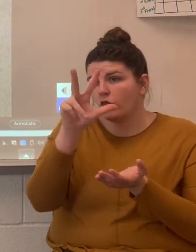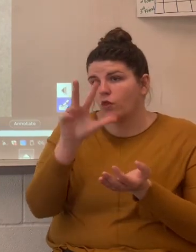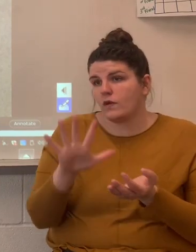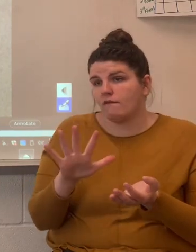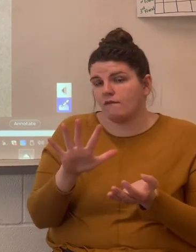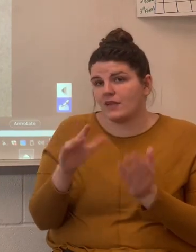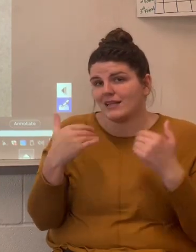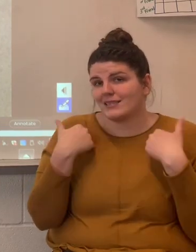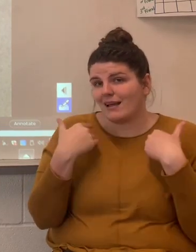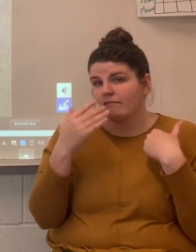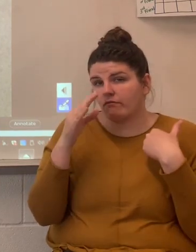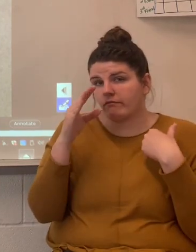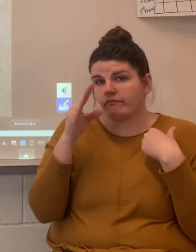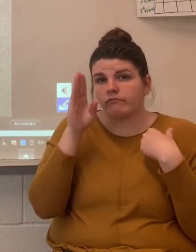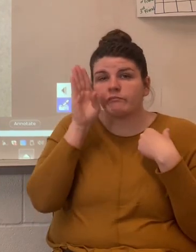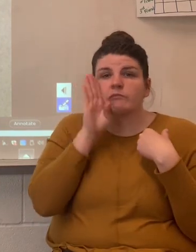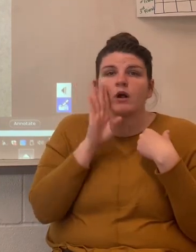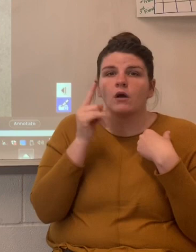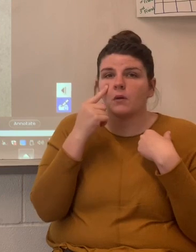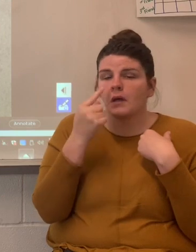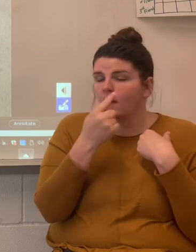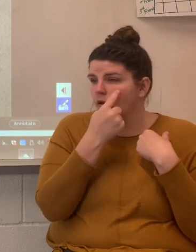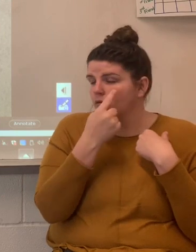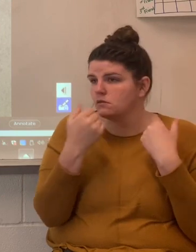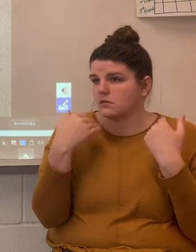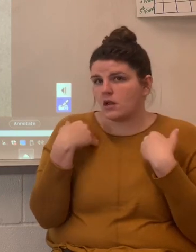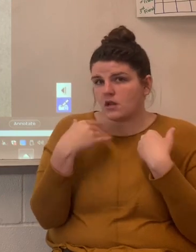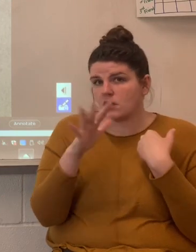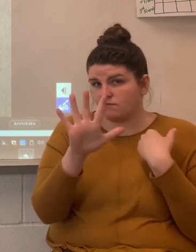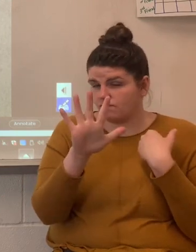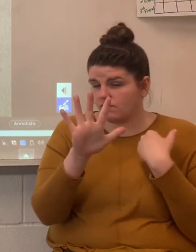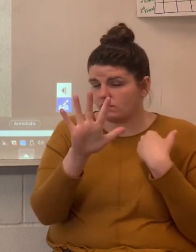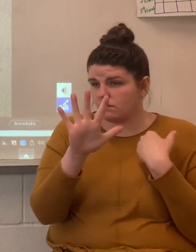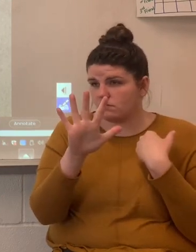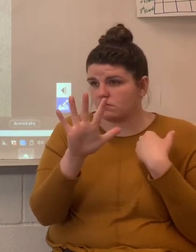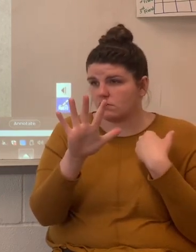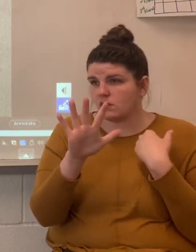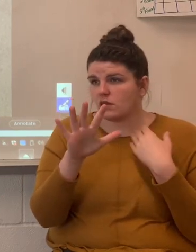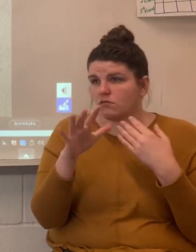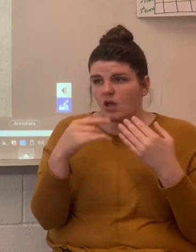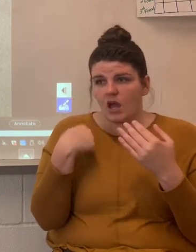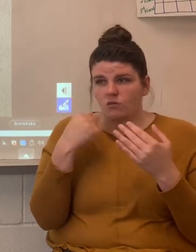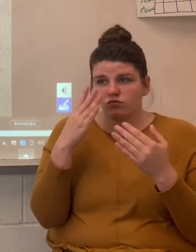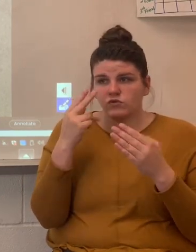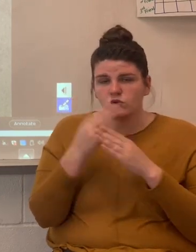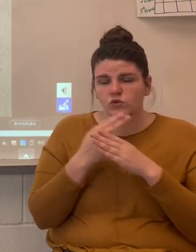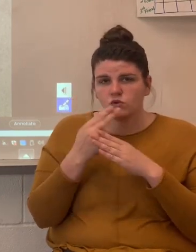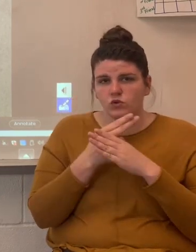3/5 have brown eyes. So it has the 5th, I'm going to use my rows again, but there's